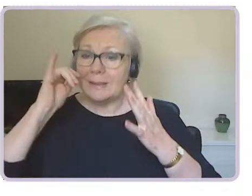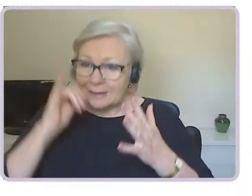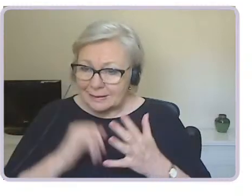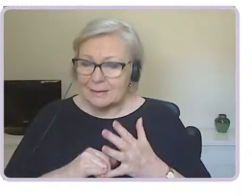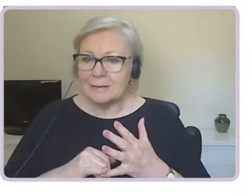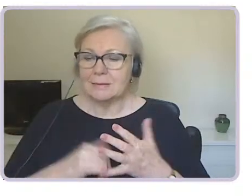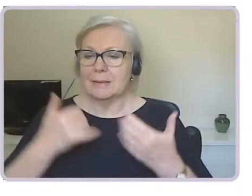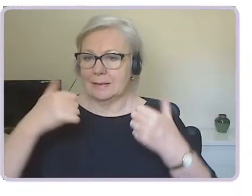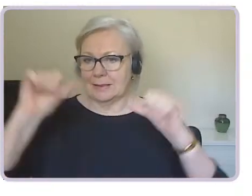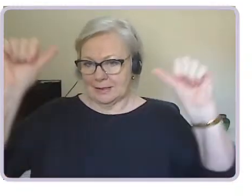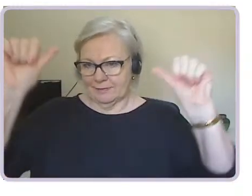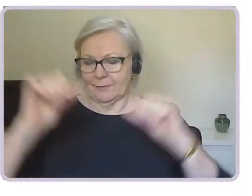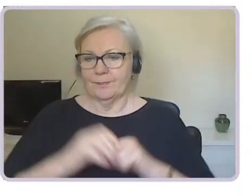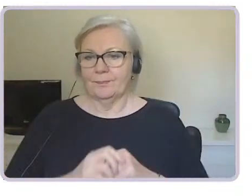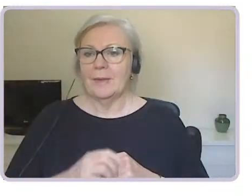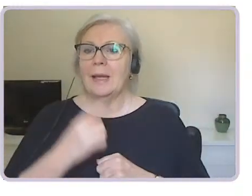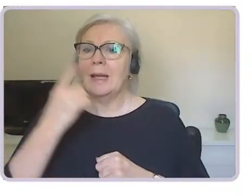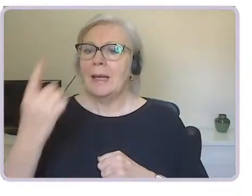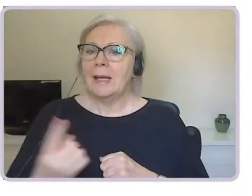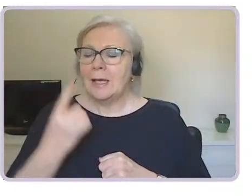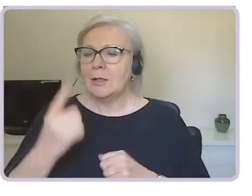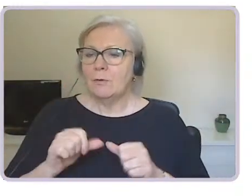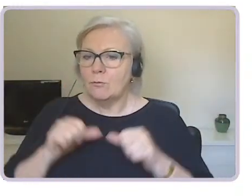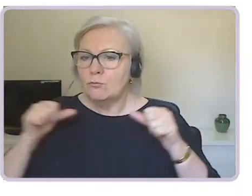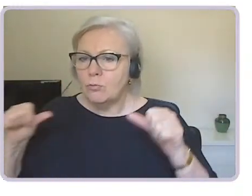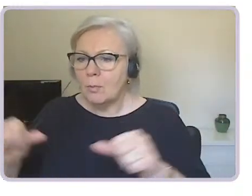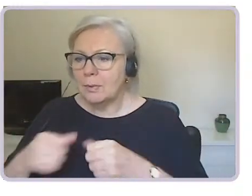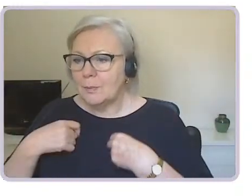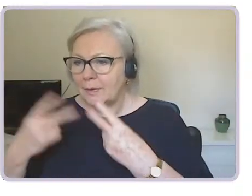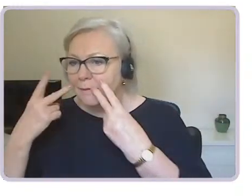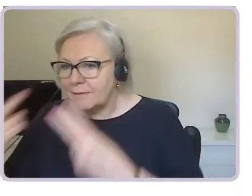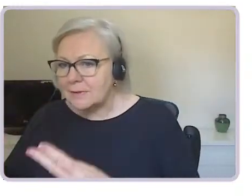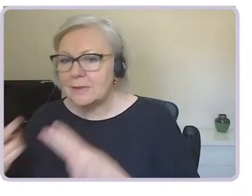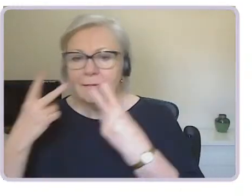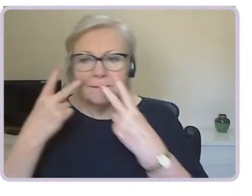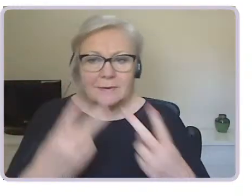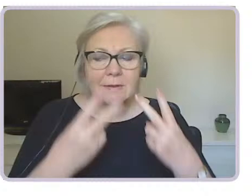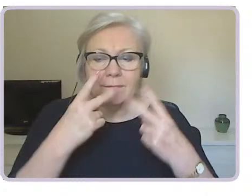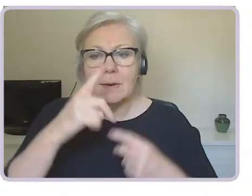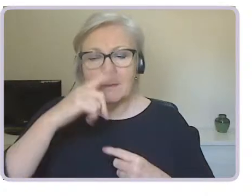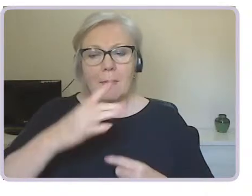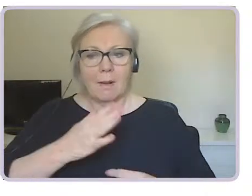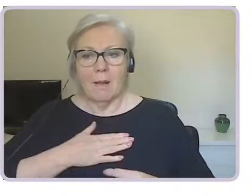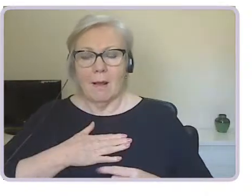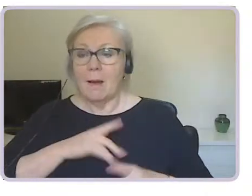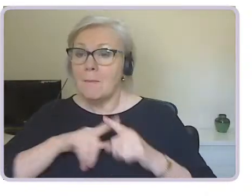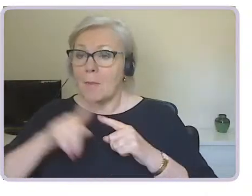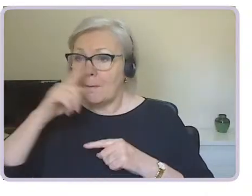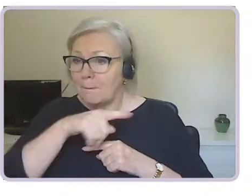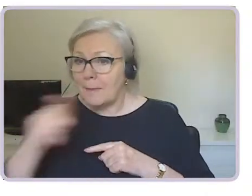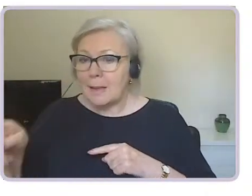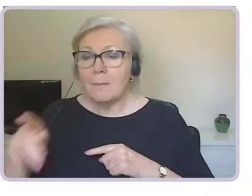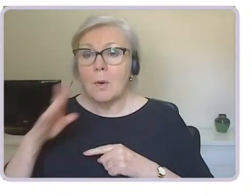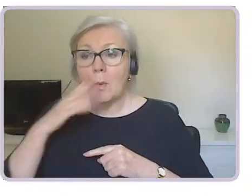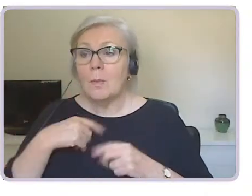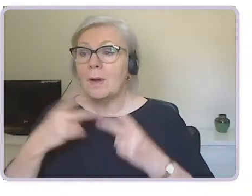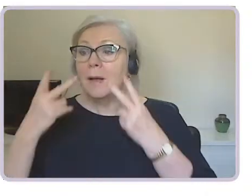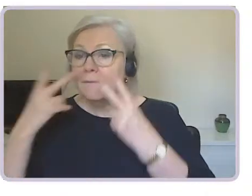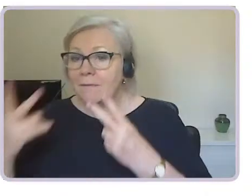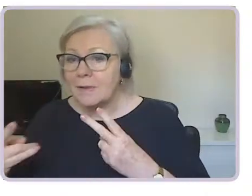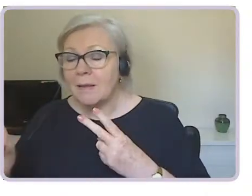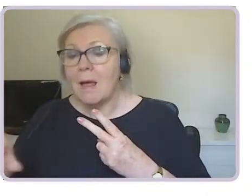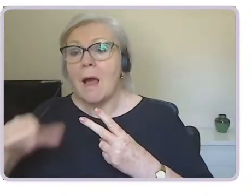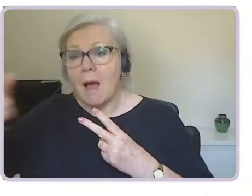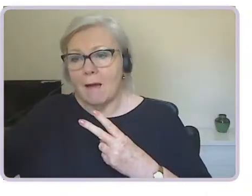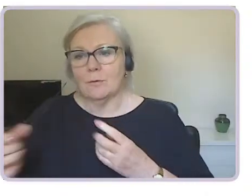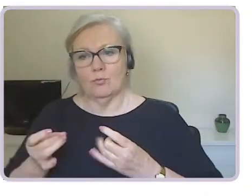Individual property visits are well received and are resulting in the majority of people taking action. So now